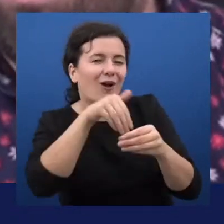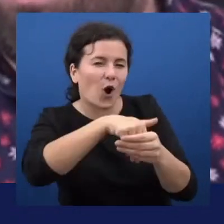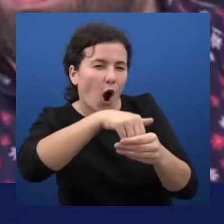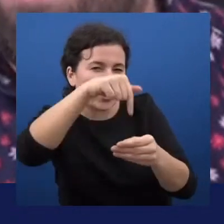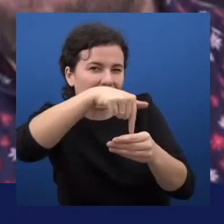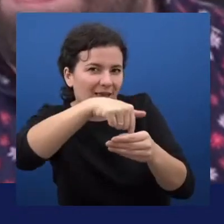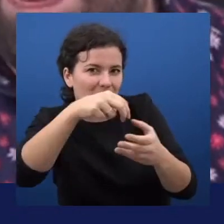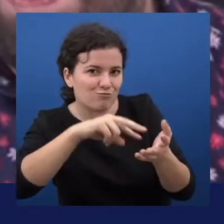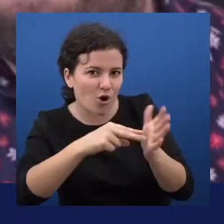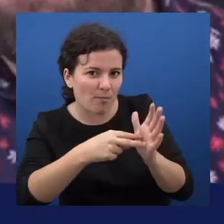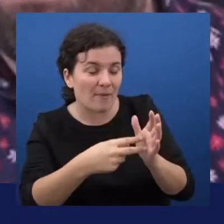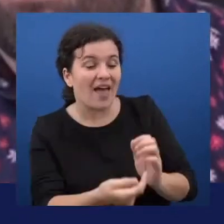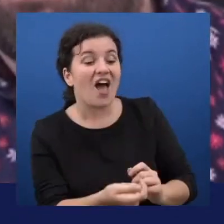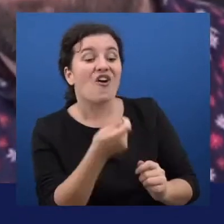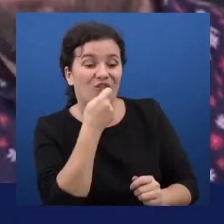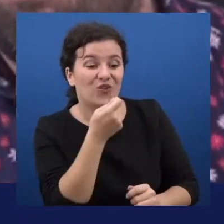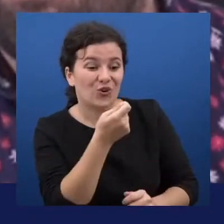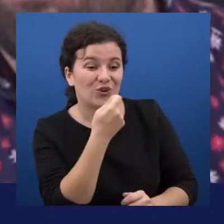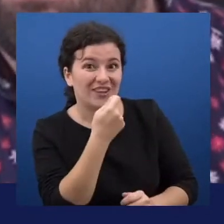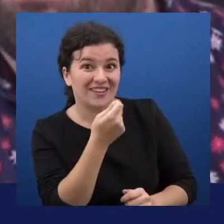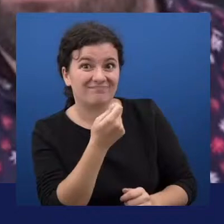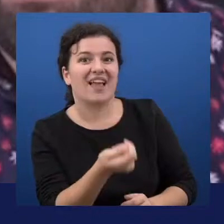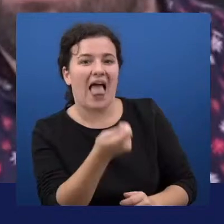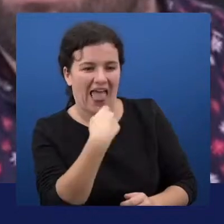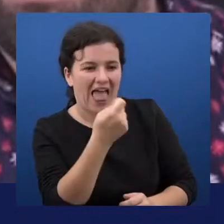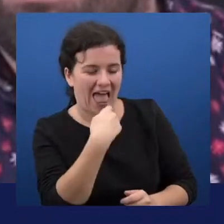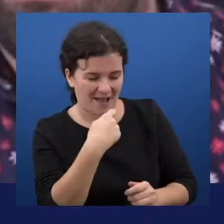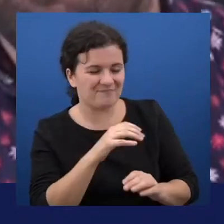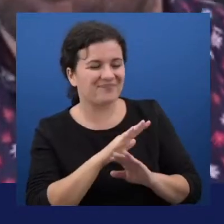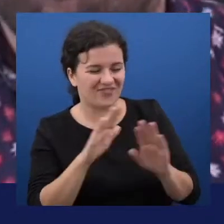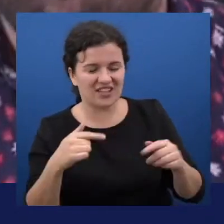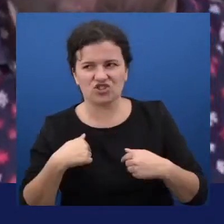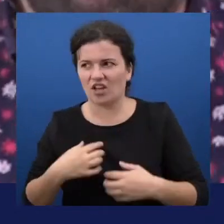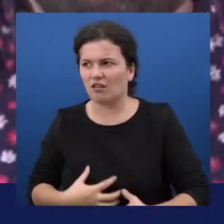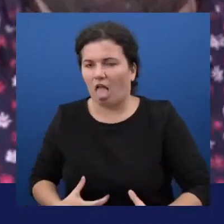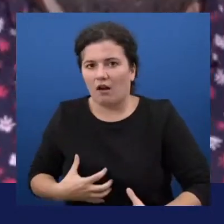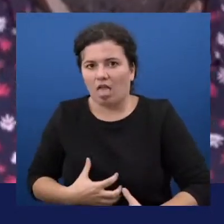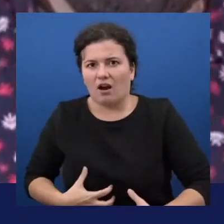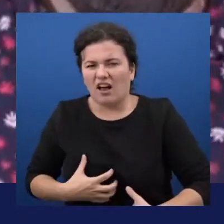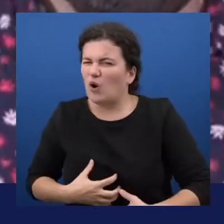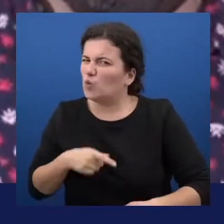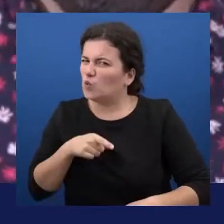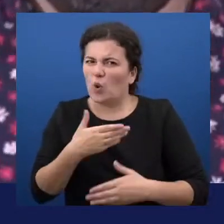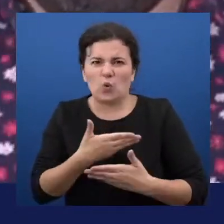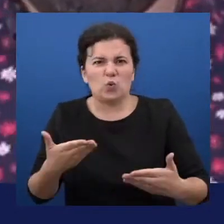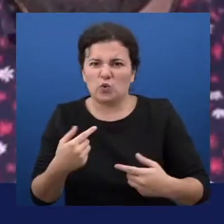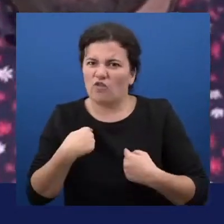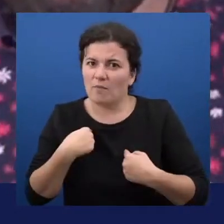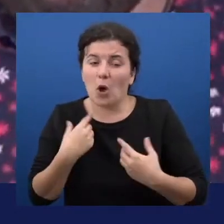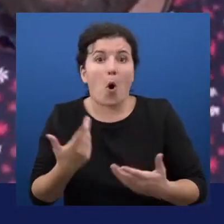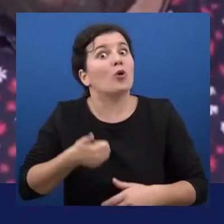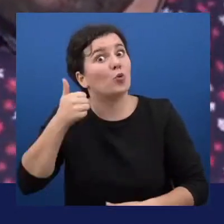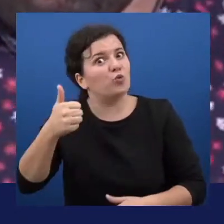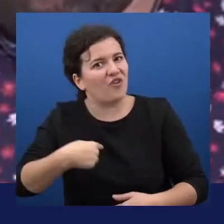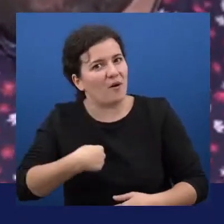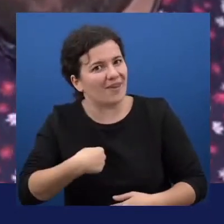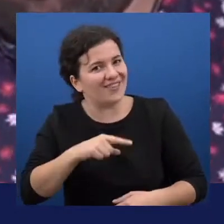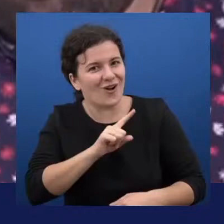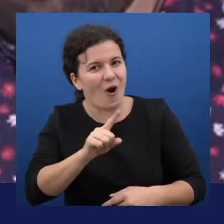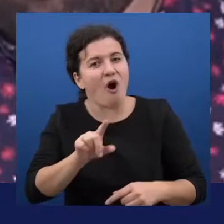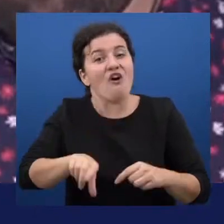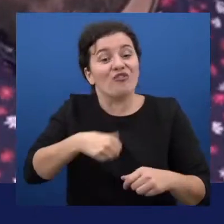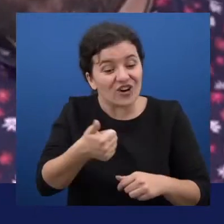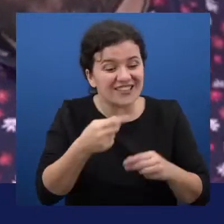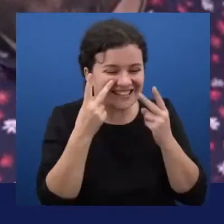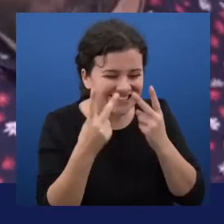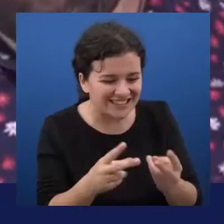you or not. You kind of read the label, right? We've created a construct that says this is the contents of these things, this is the nutritional value. And I'm starting to